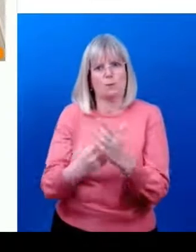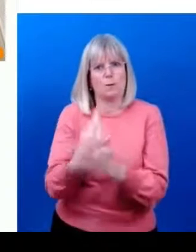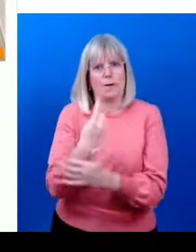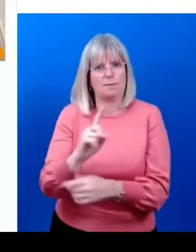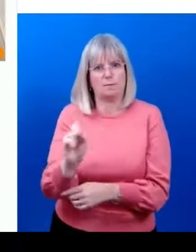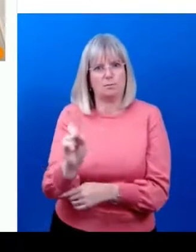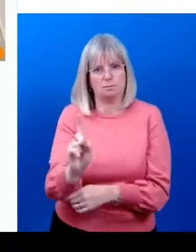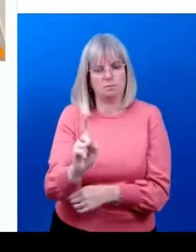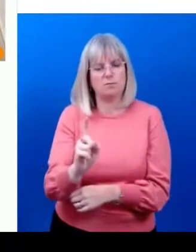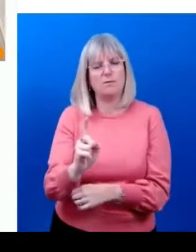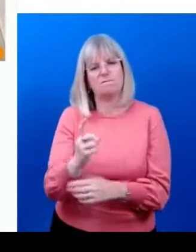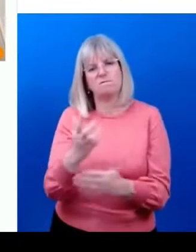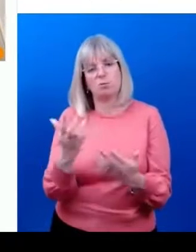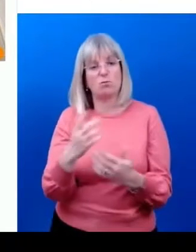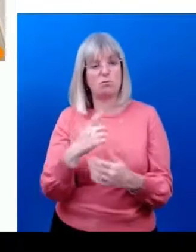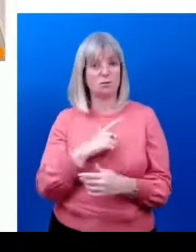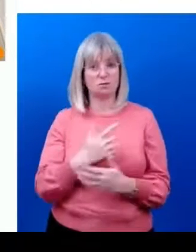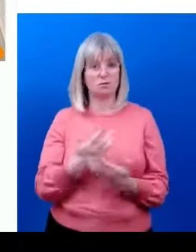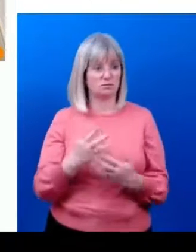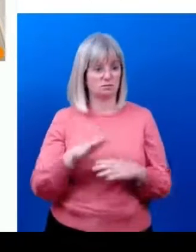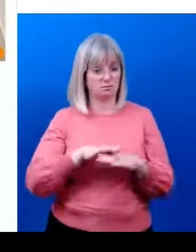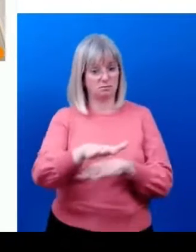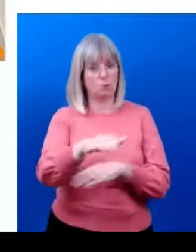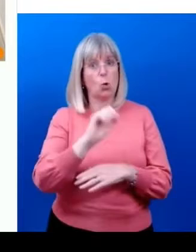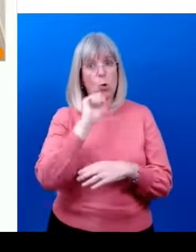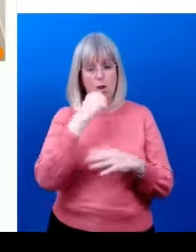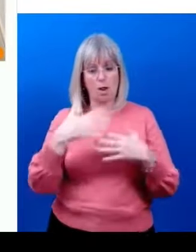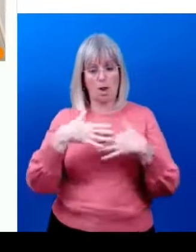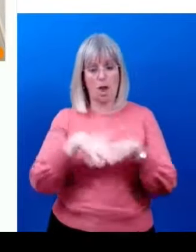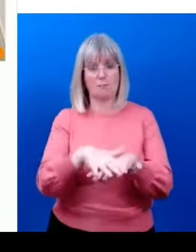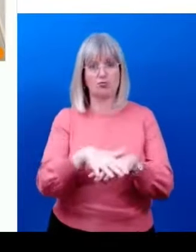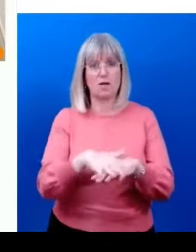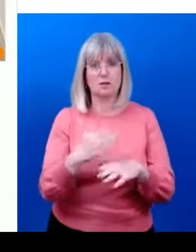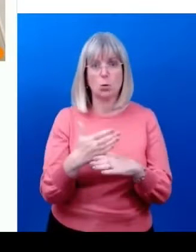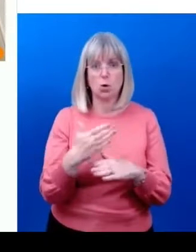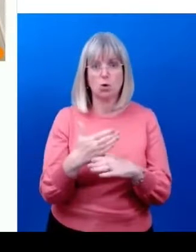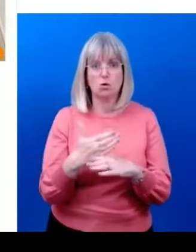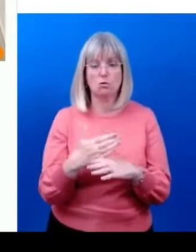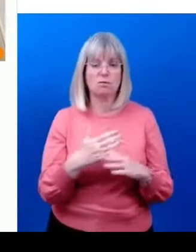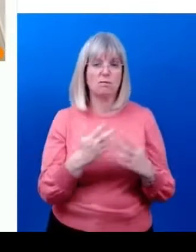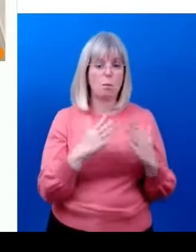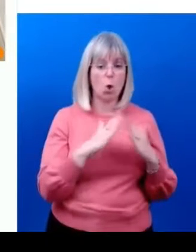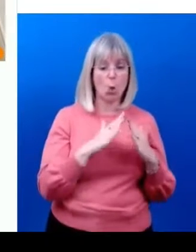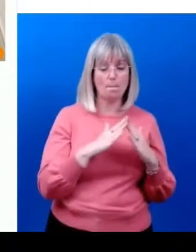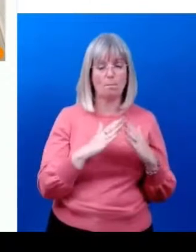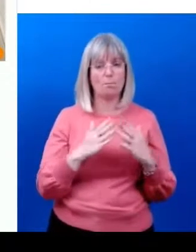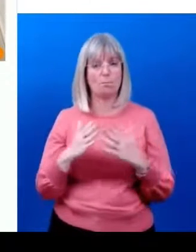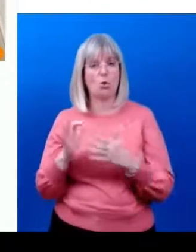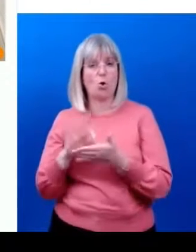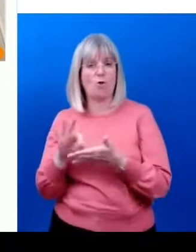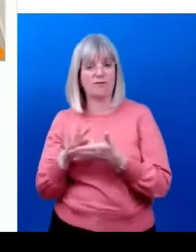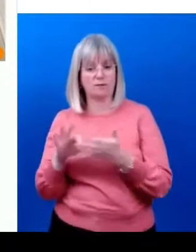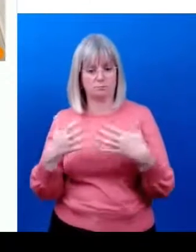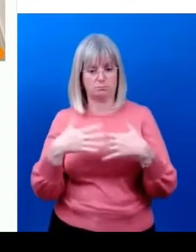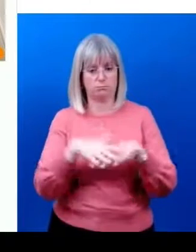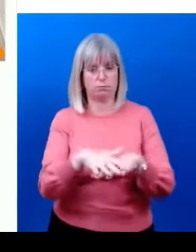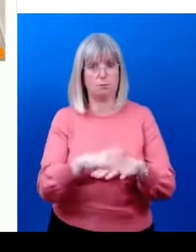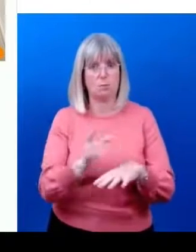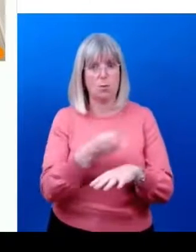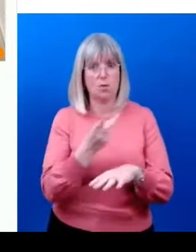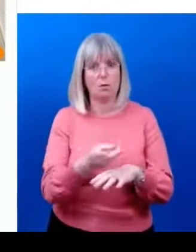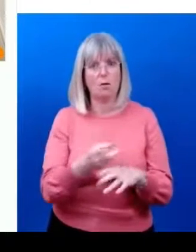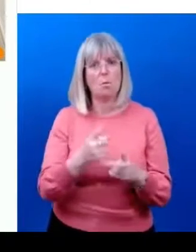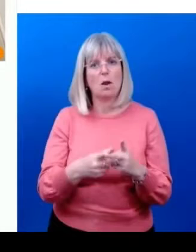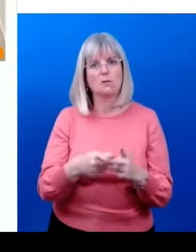hybrid workplace, where we've got people that are both at home and at work, and also for hybrid conferences, because this last year has been all about streaming. It's going to